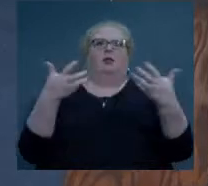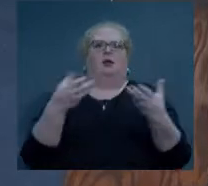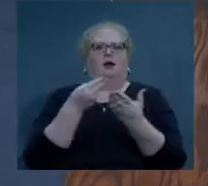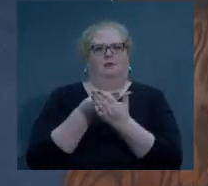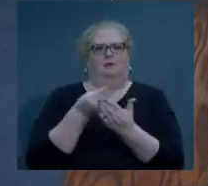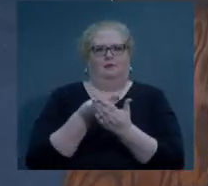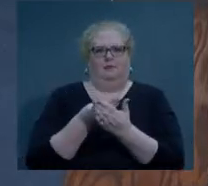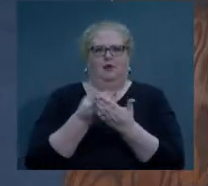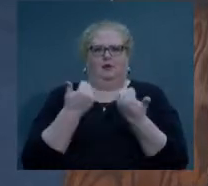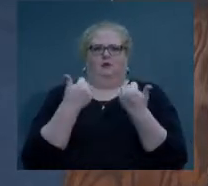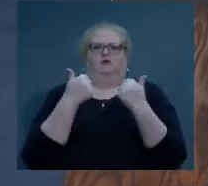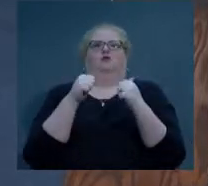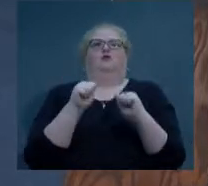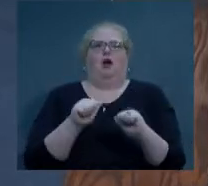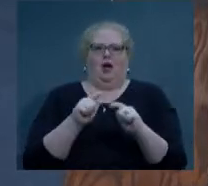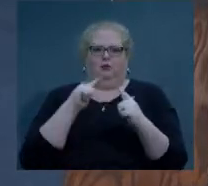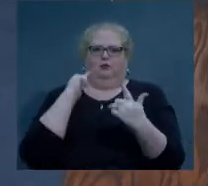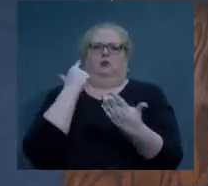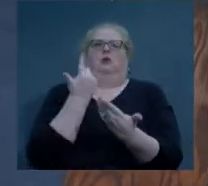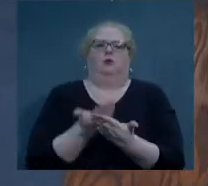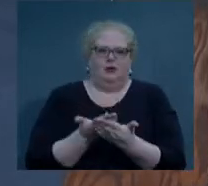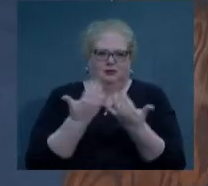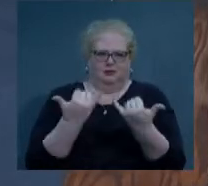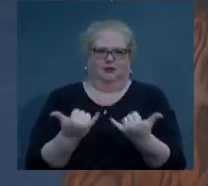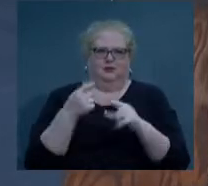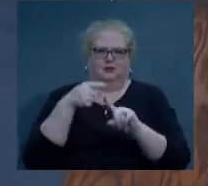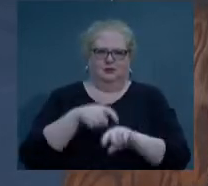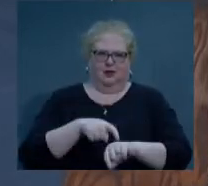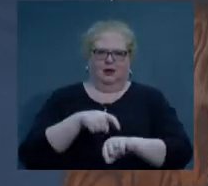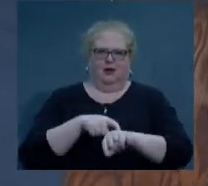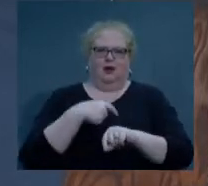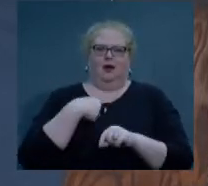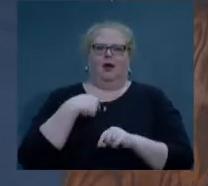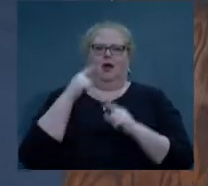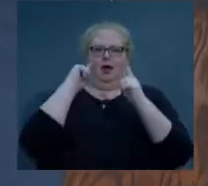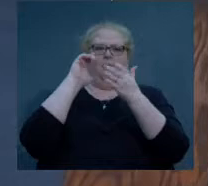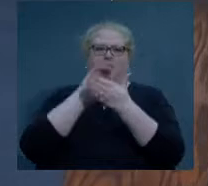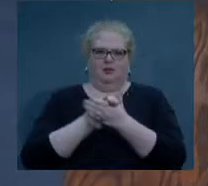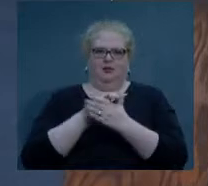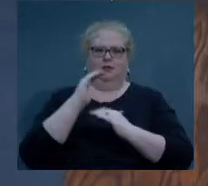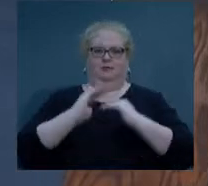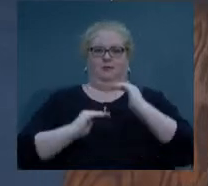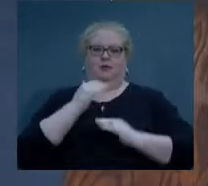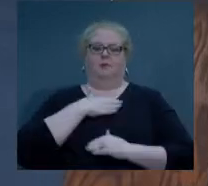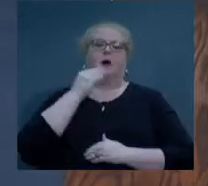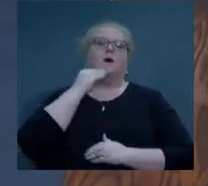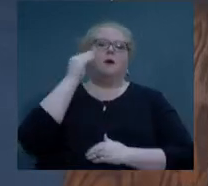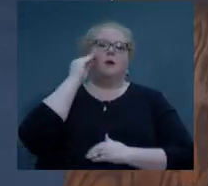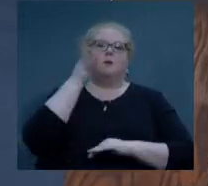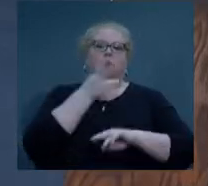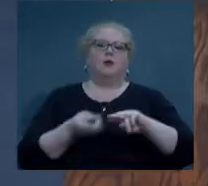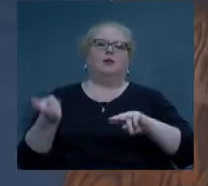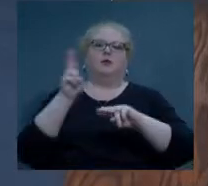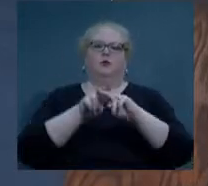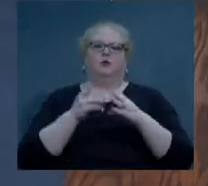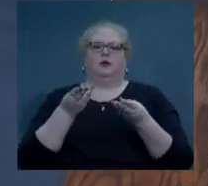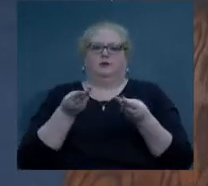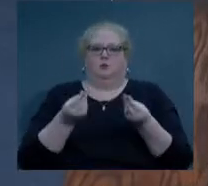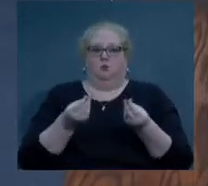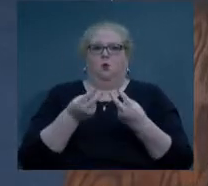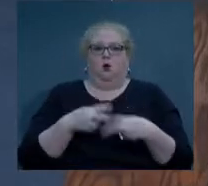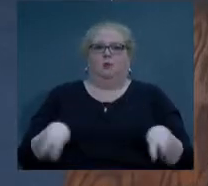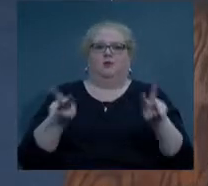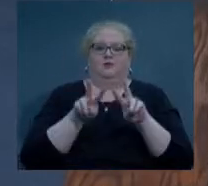point. I believe that the building of my home will increase the value of the property in the area, and